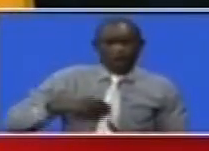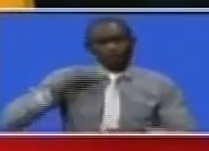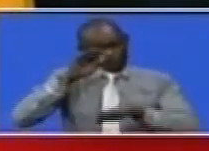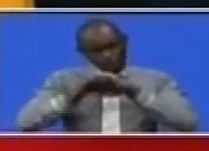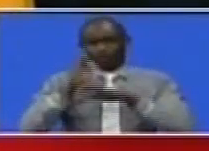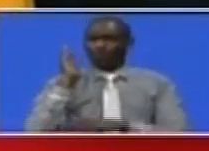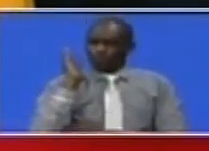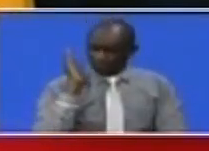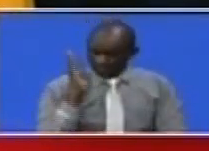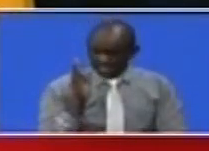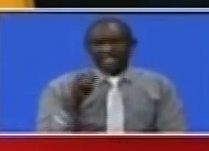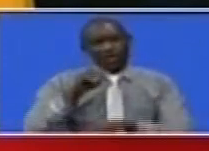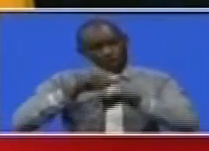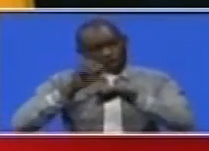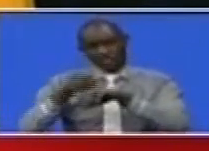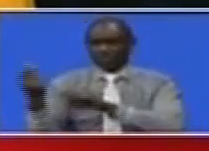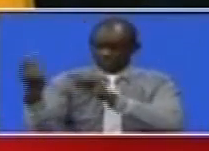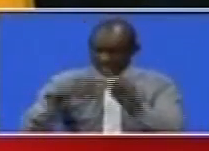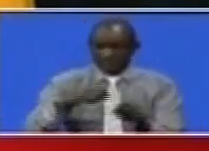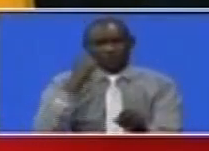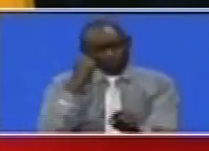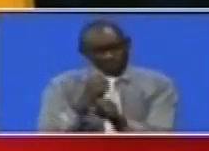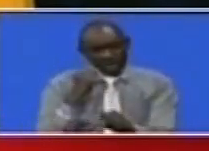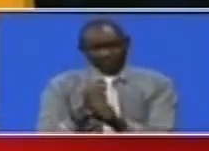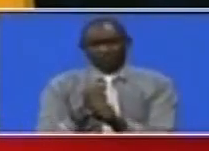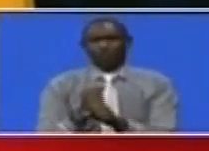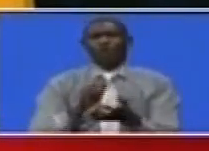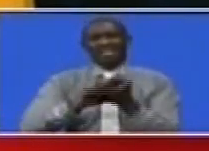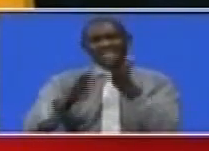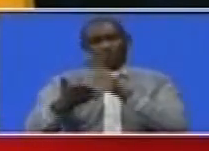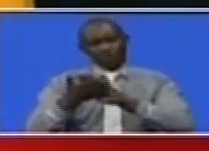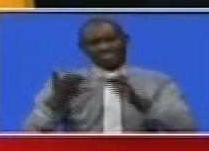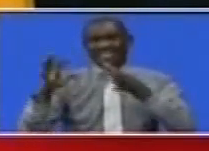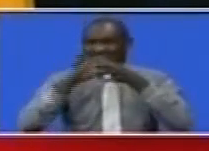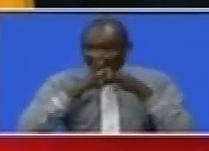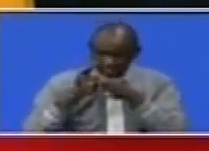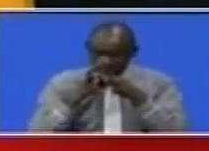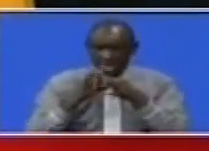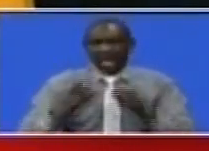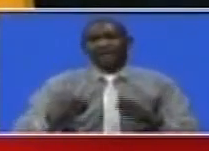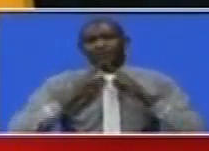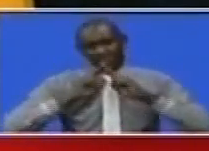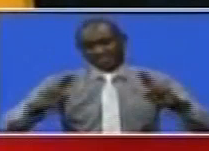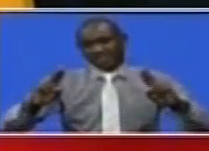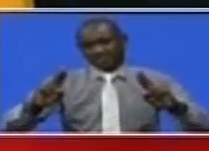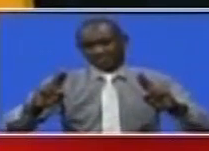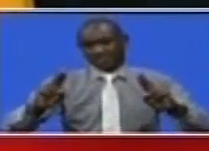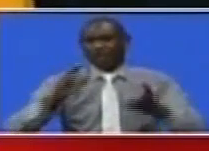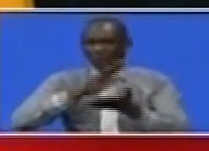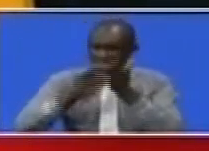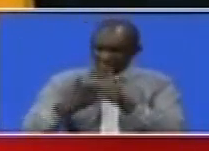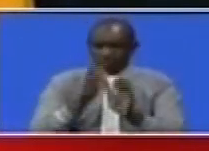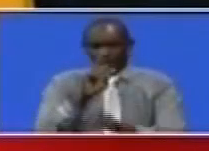goodwill are called to work for reconciliation and peace,